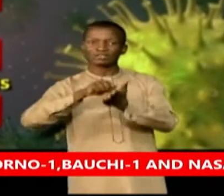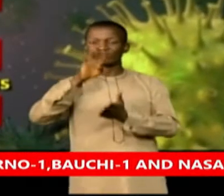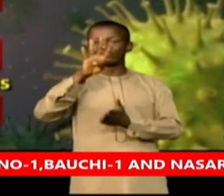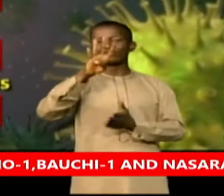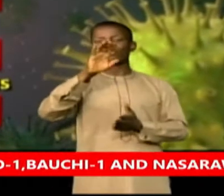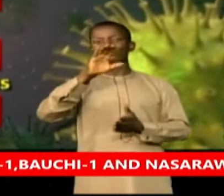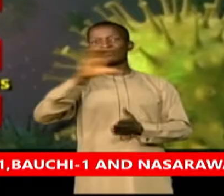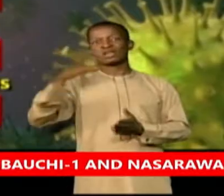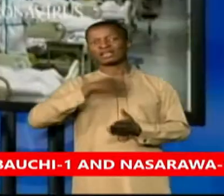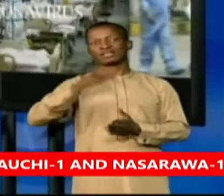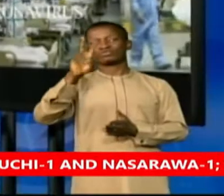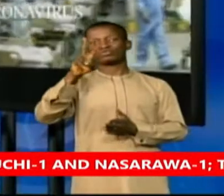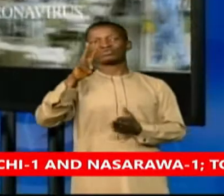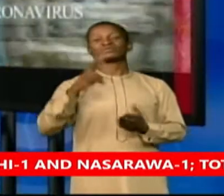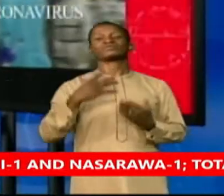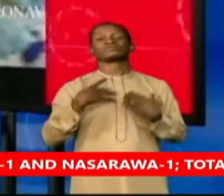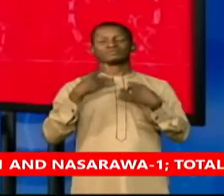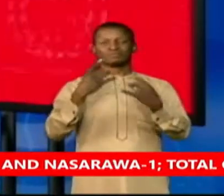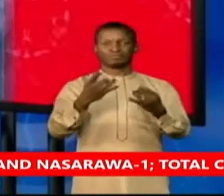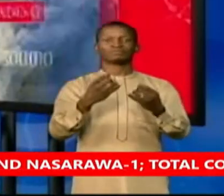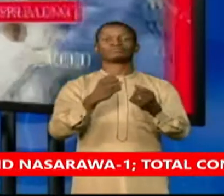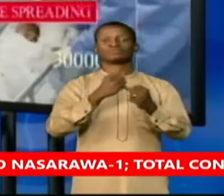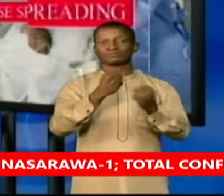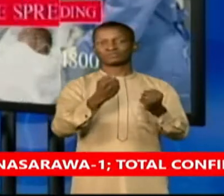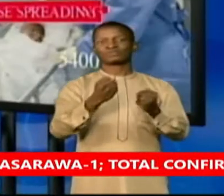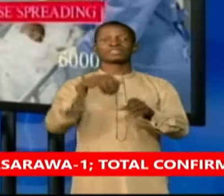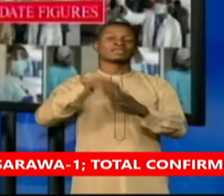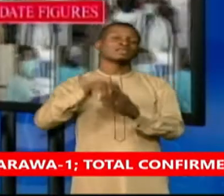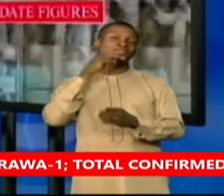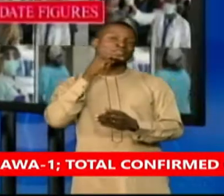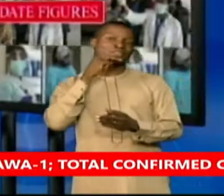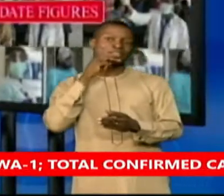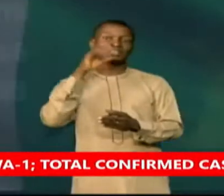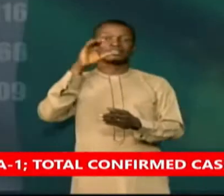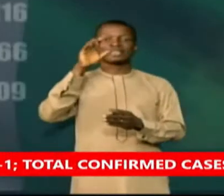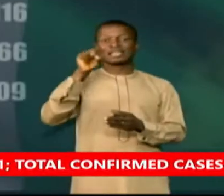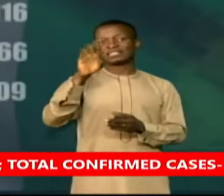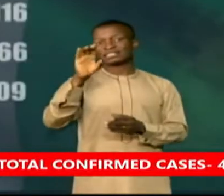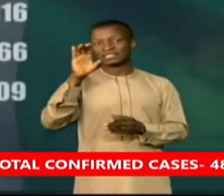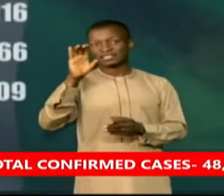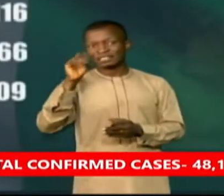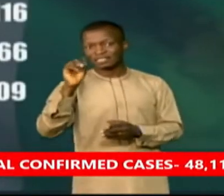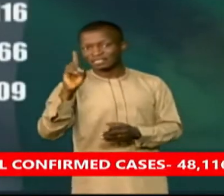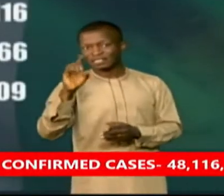784,402 recoveries. In Nigeria, the Center for Disease Control said out of the